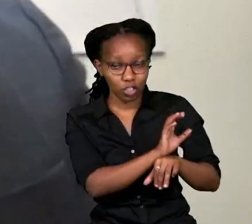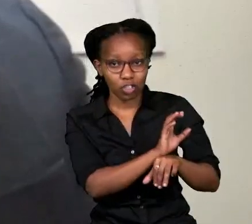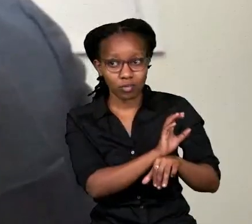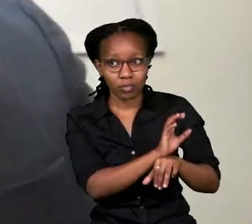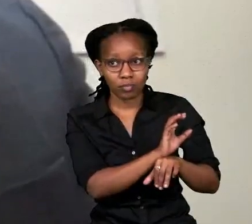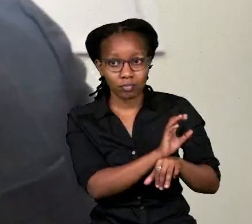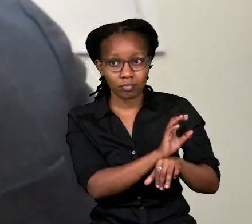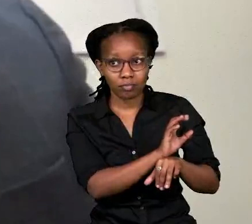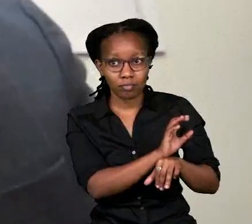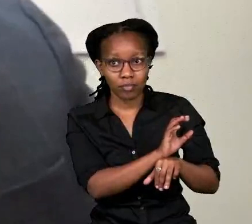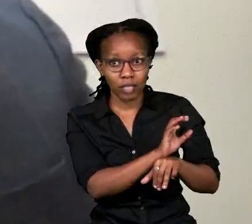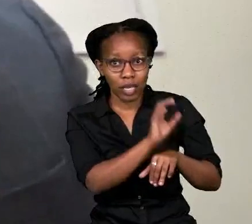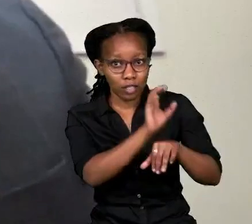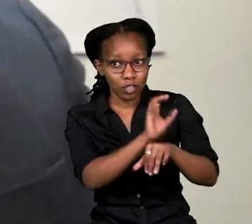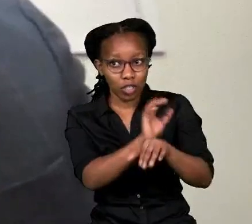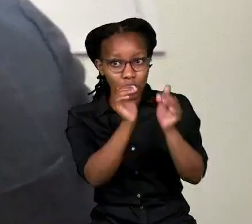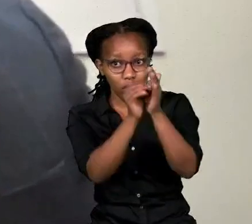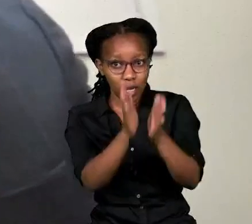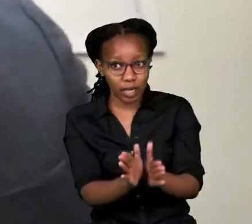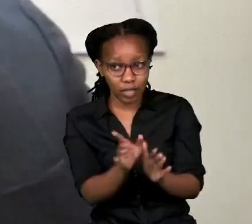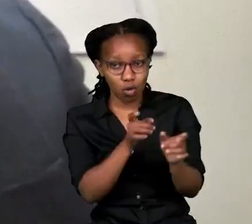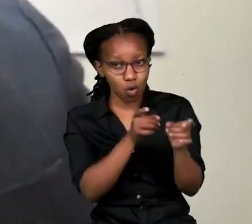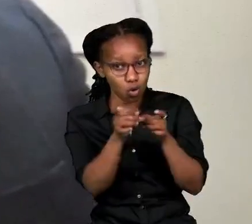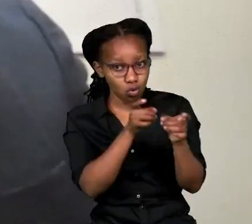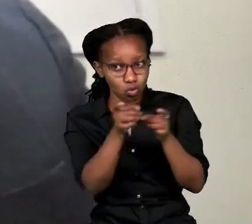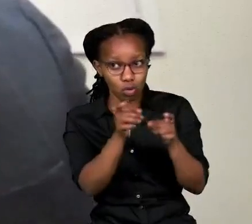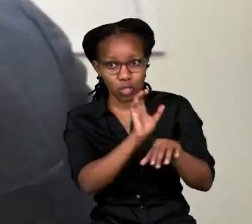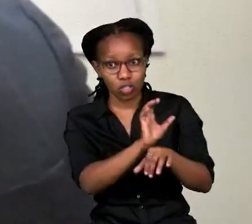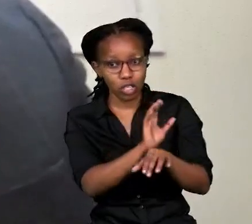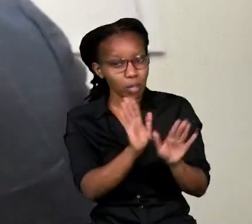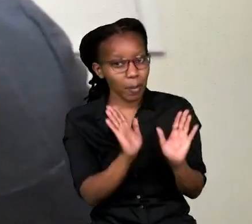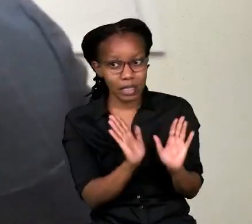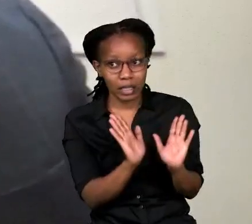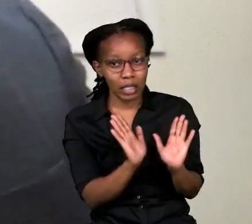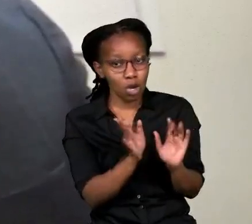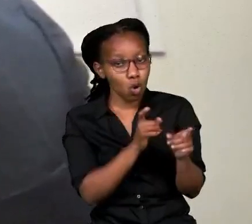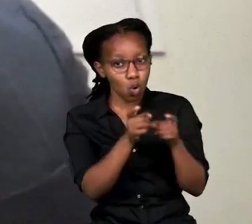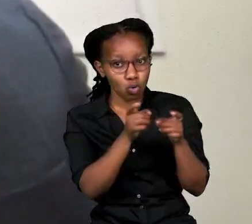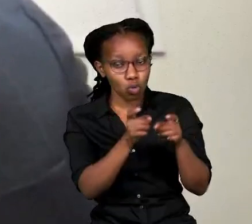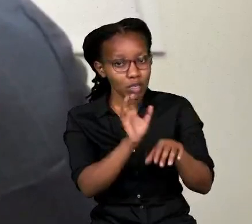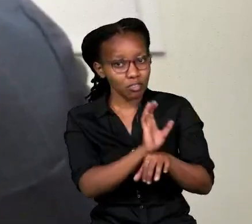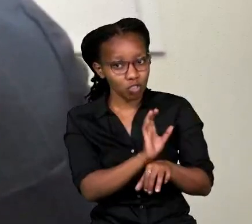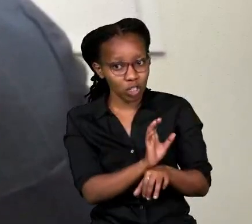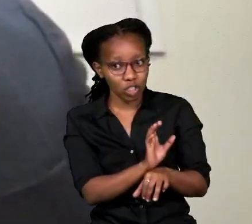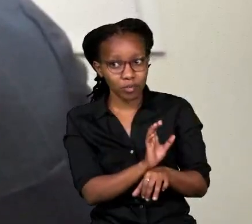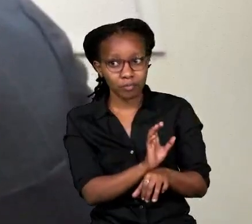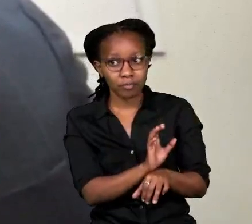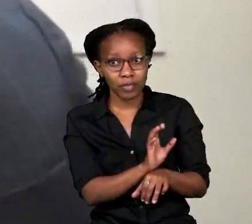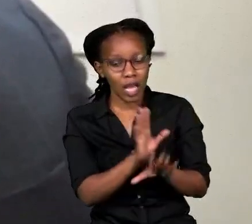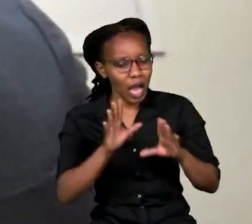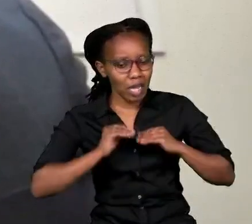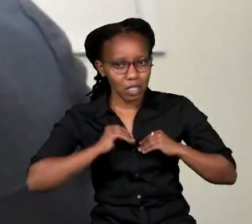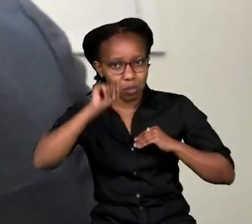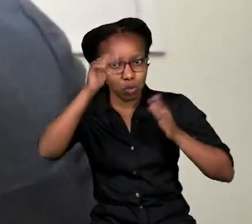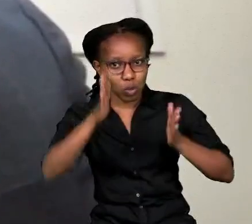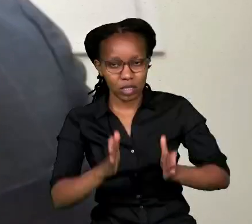worship. Church leaders are going to manage the pulpits. They're going to manage the place of worship and not allow